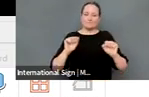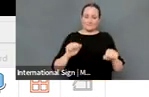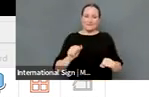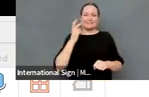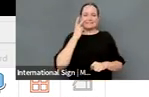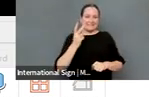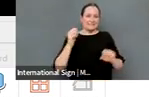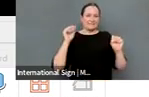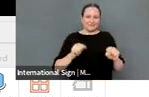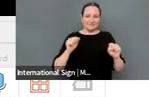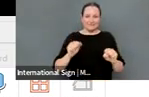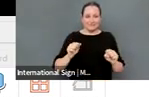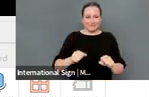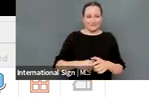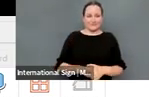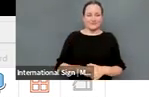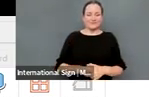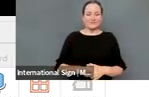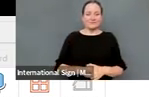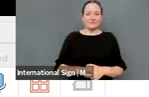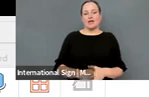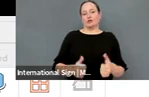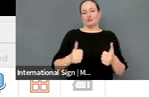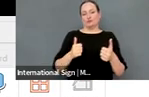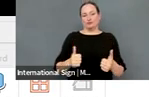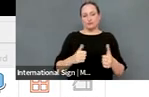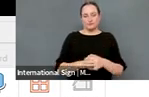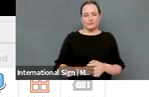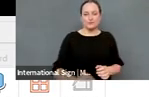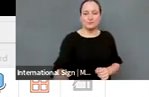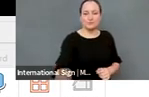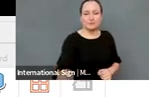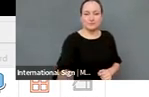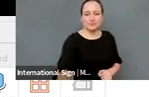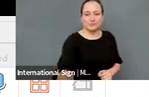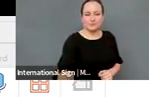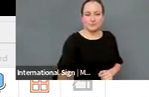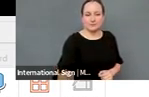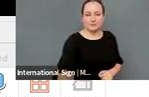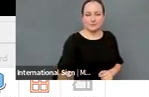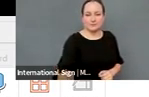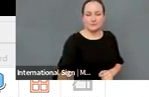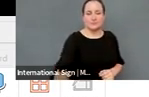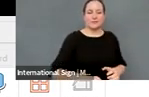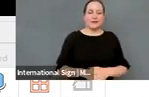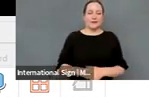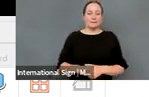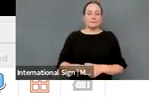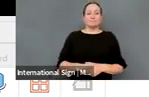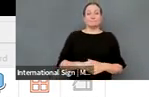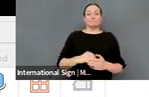you. Thank you very much. Just to start to say, well, one of the very examples we have is from